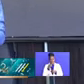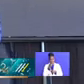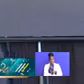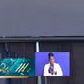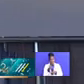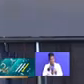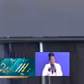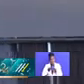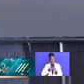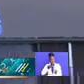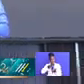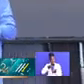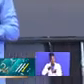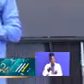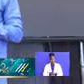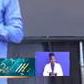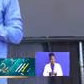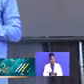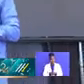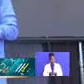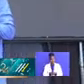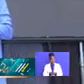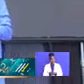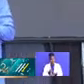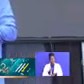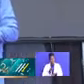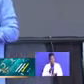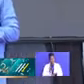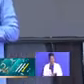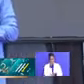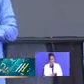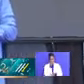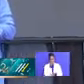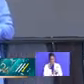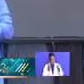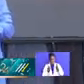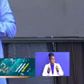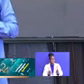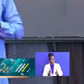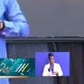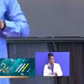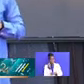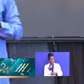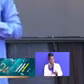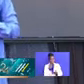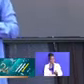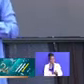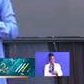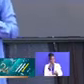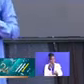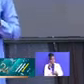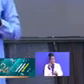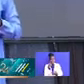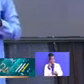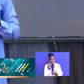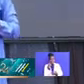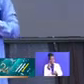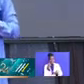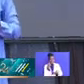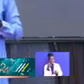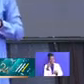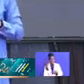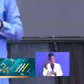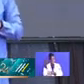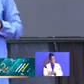so in my case I'm probably one of the first recognized